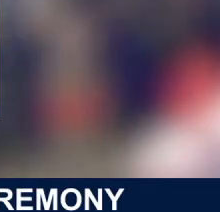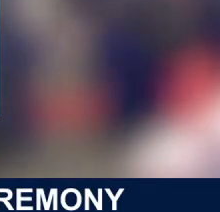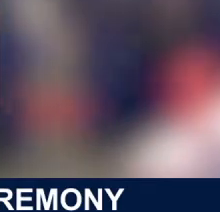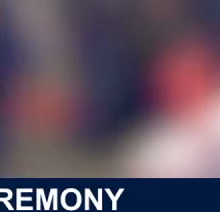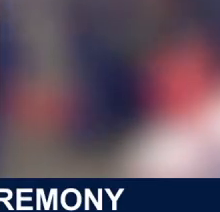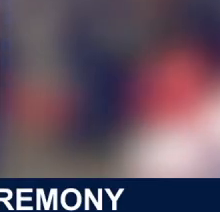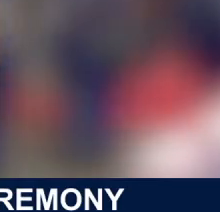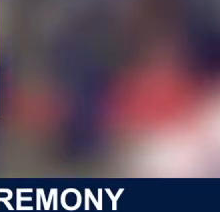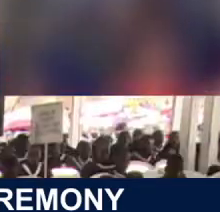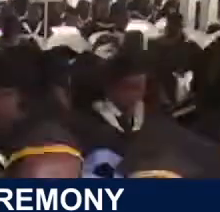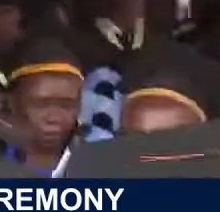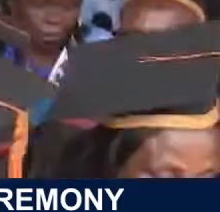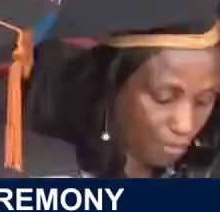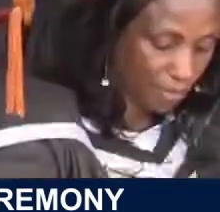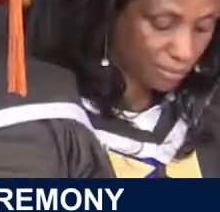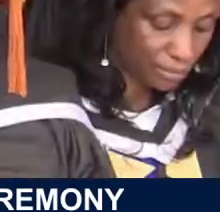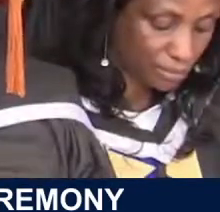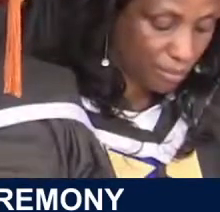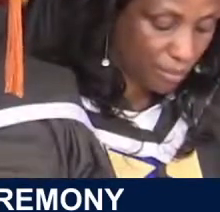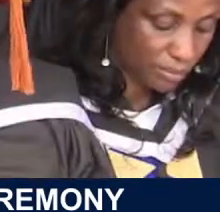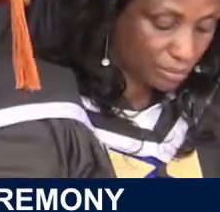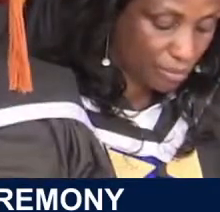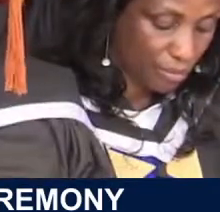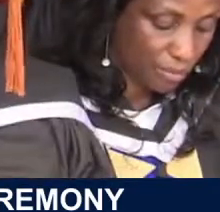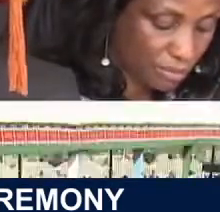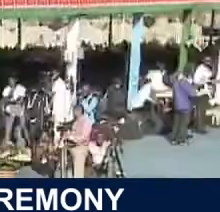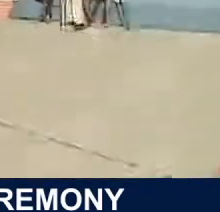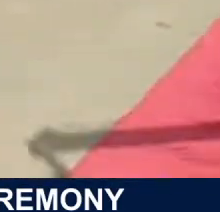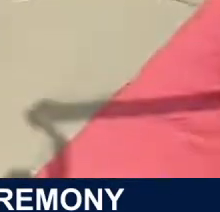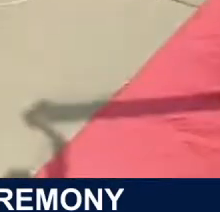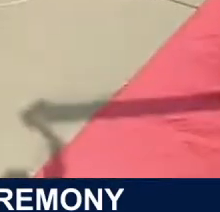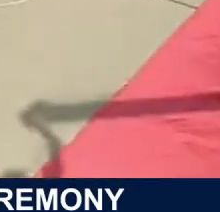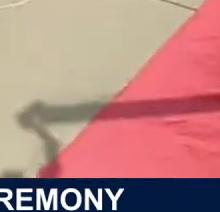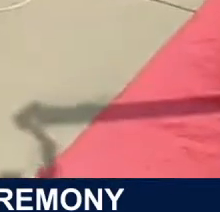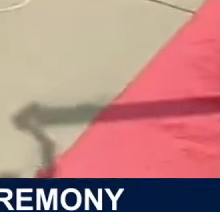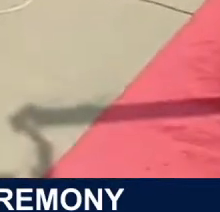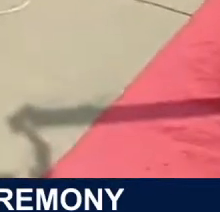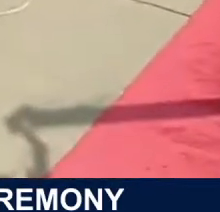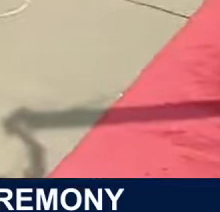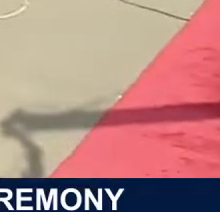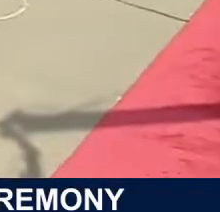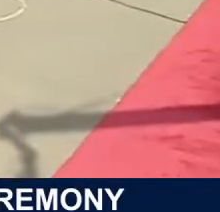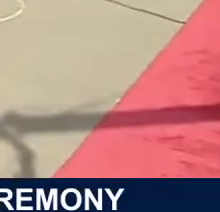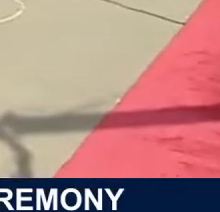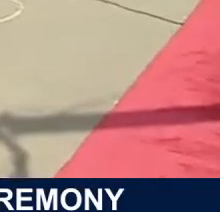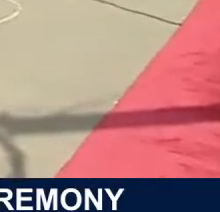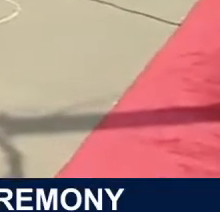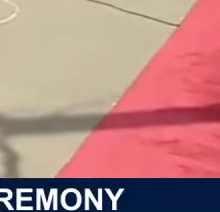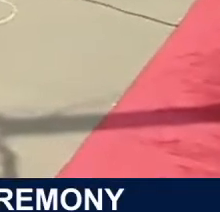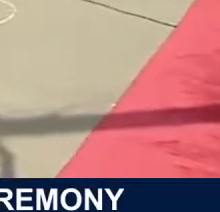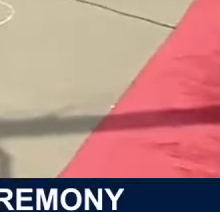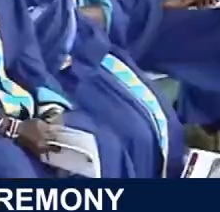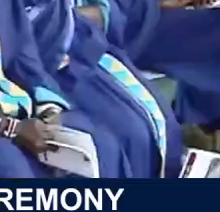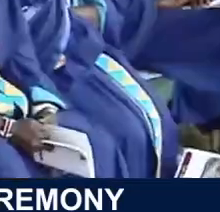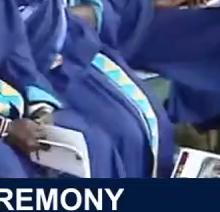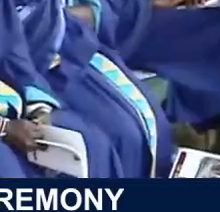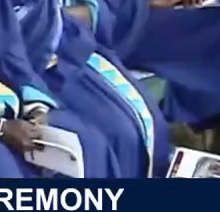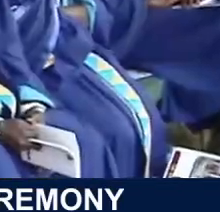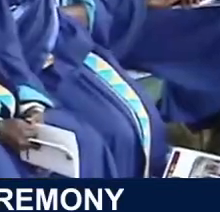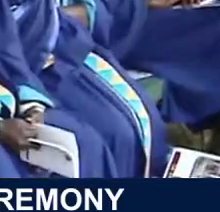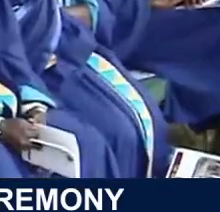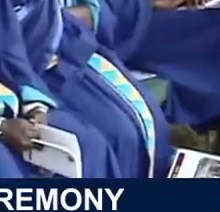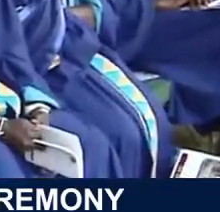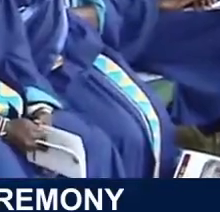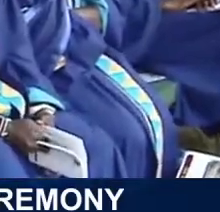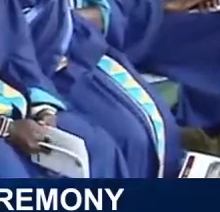the rehearsal by 9 a.m. Graduates who wish to collect academic attire for their own celebrations, including photography, at their